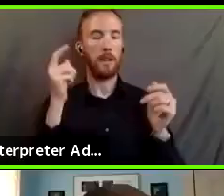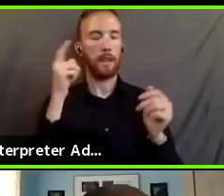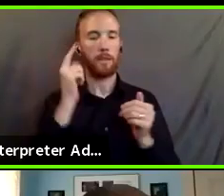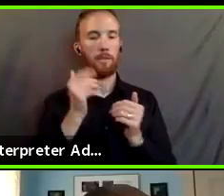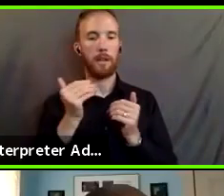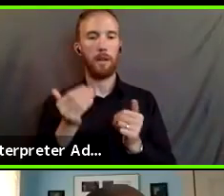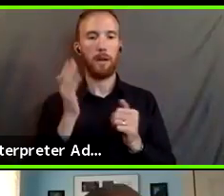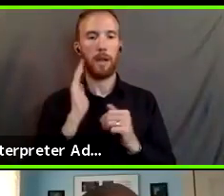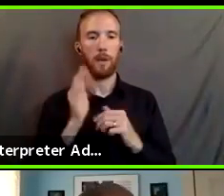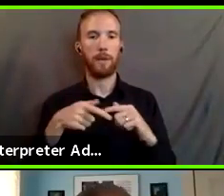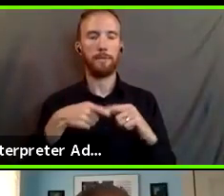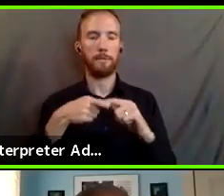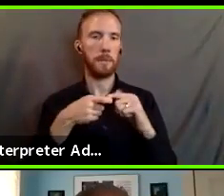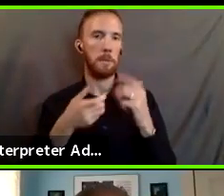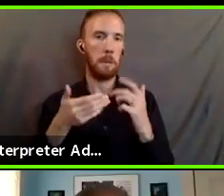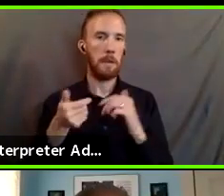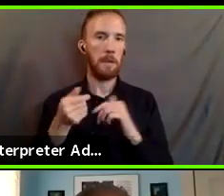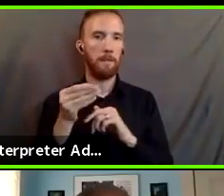then